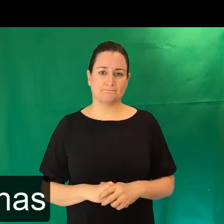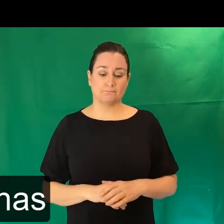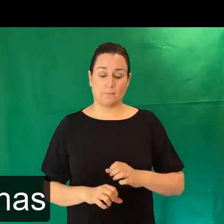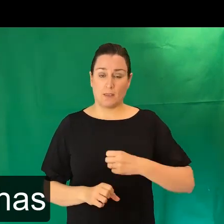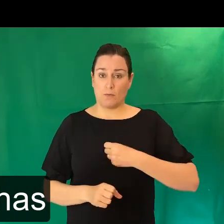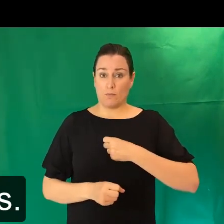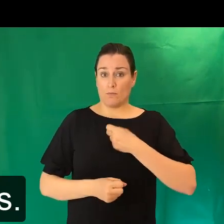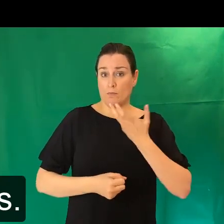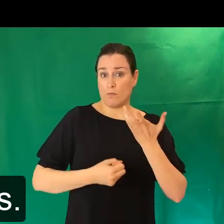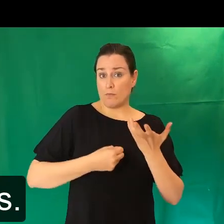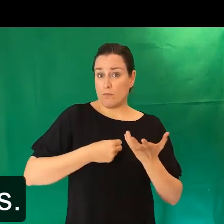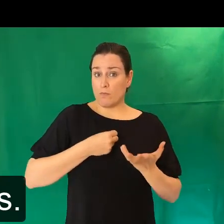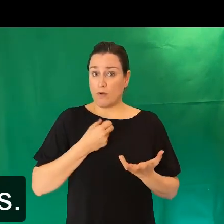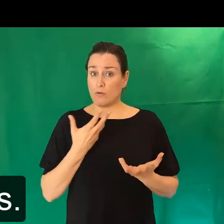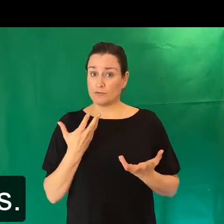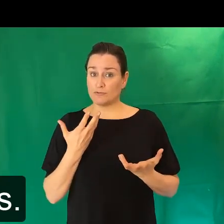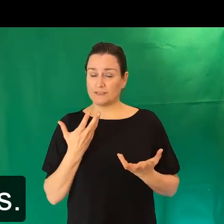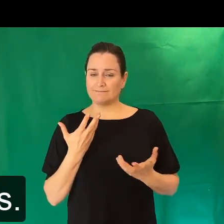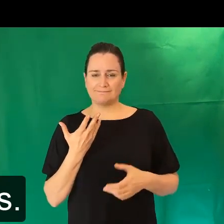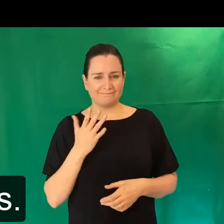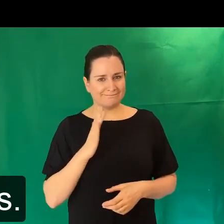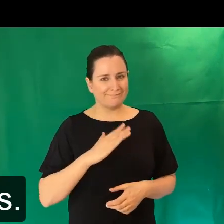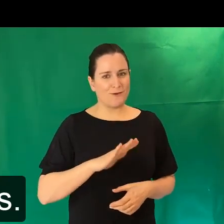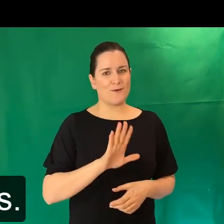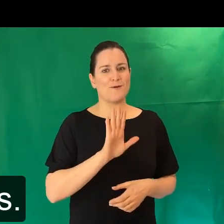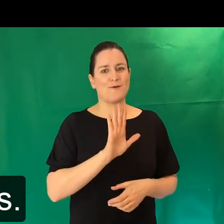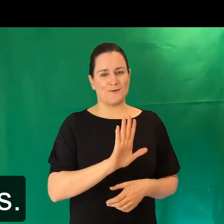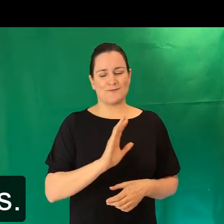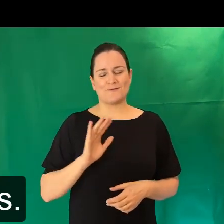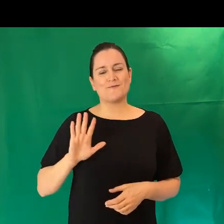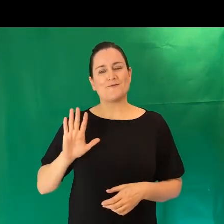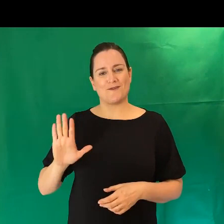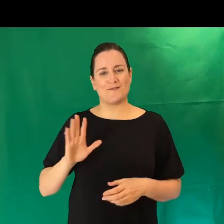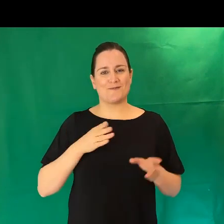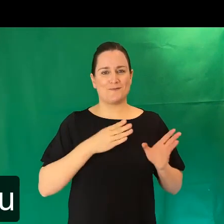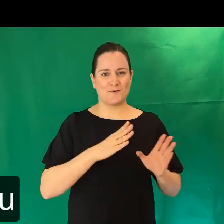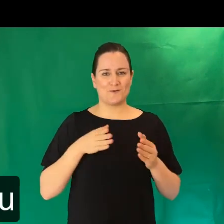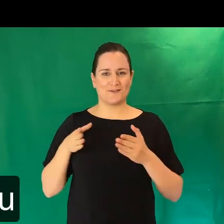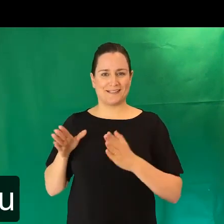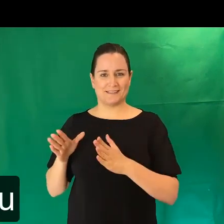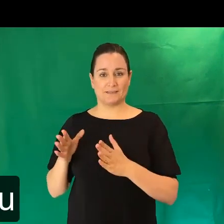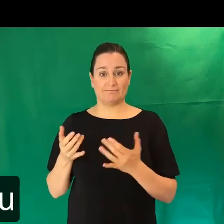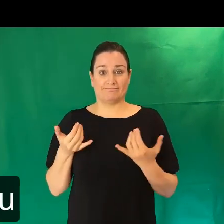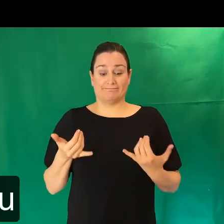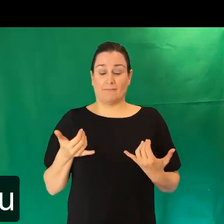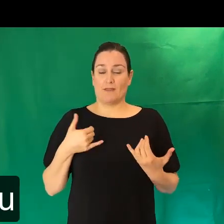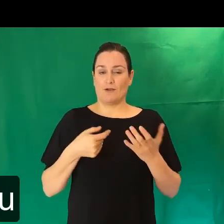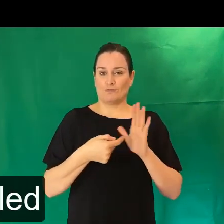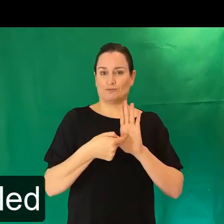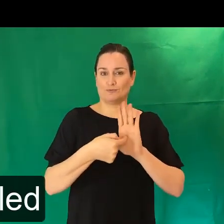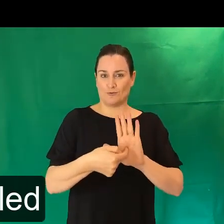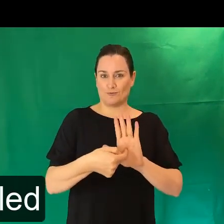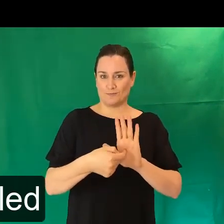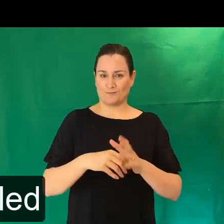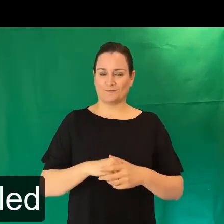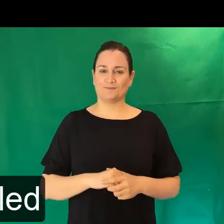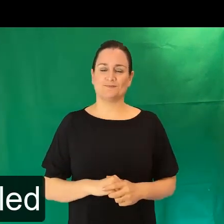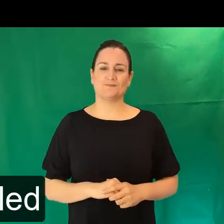And poetry has its special modality-based conventions. And so this is what I want to show you